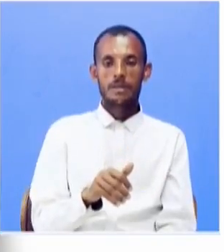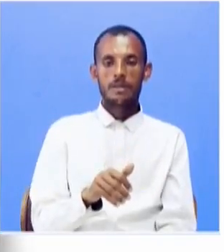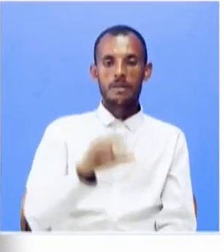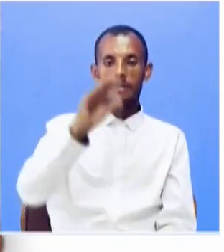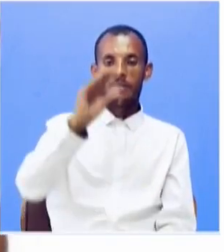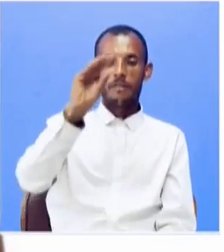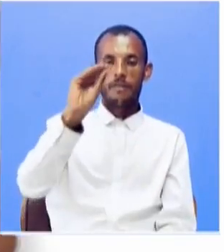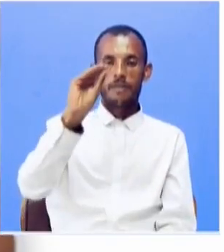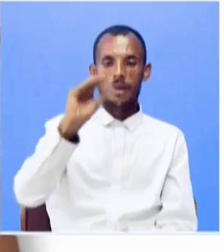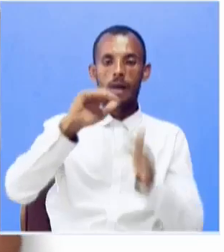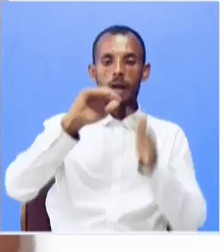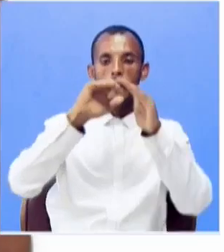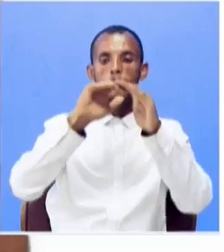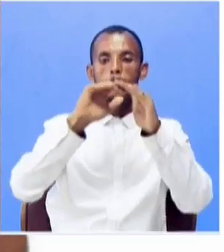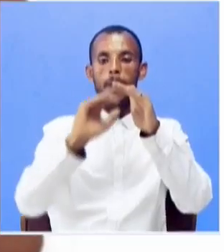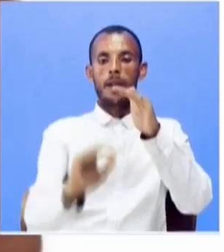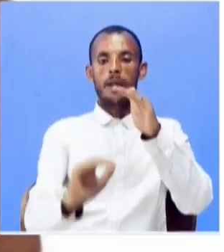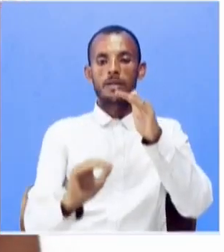3,050 minus